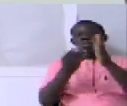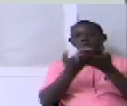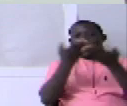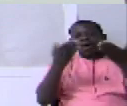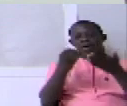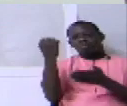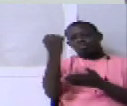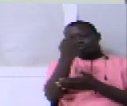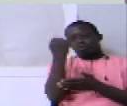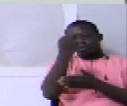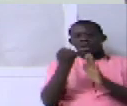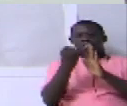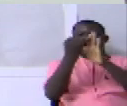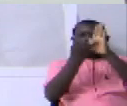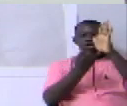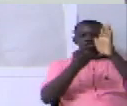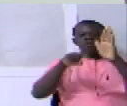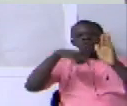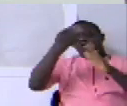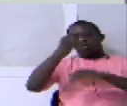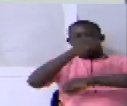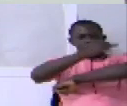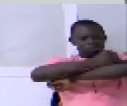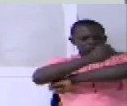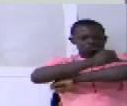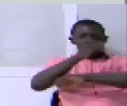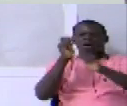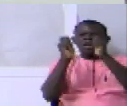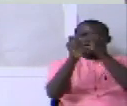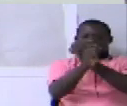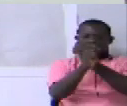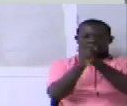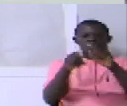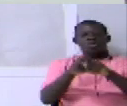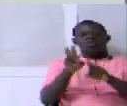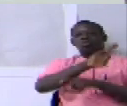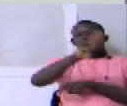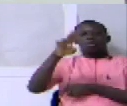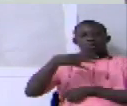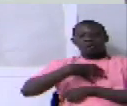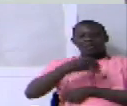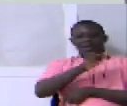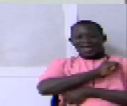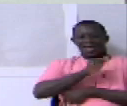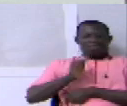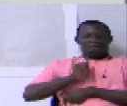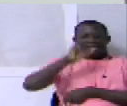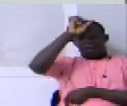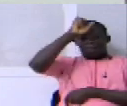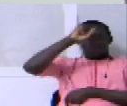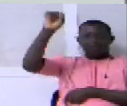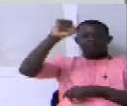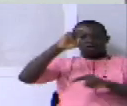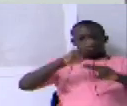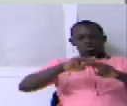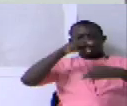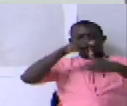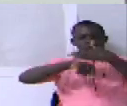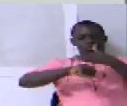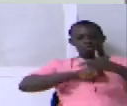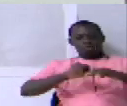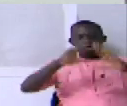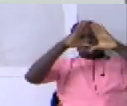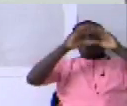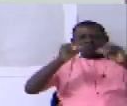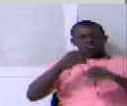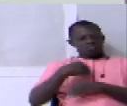issues for institutional reform. We do not want our presidents to sit in their offices and say, I